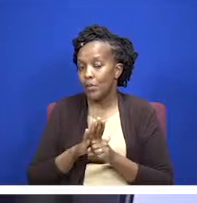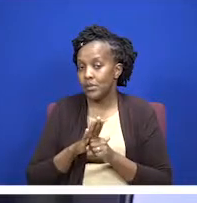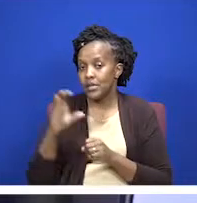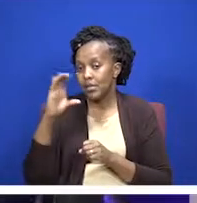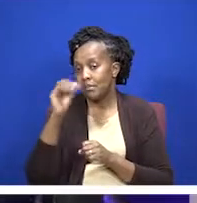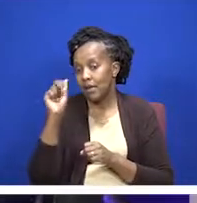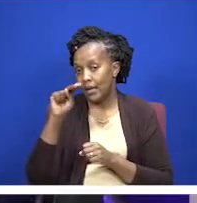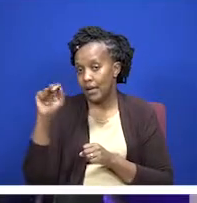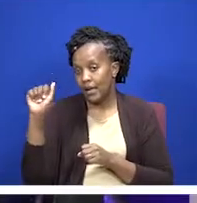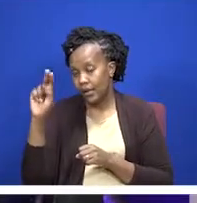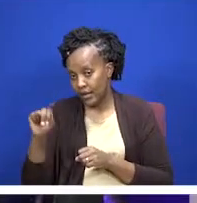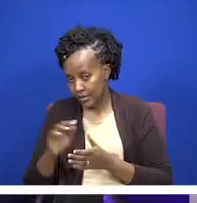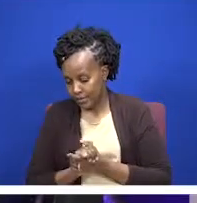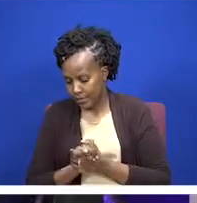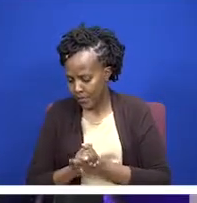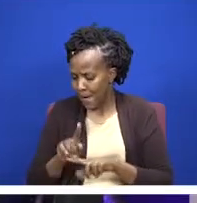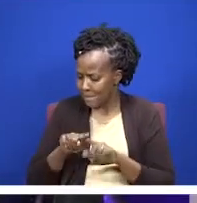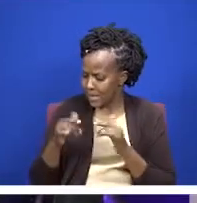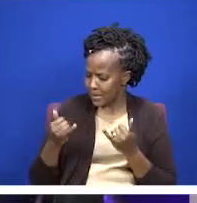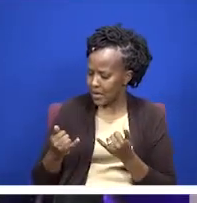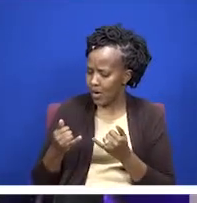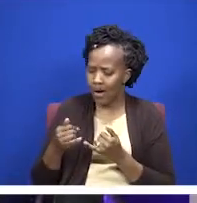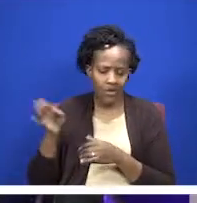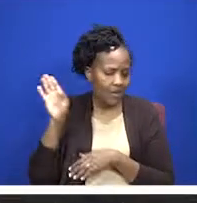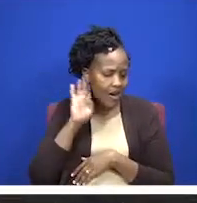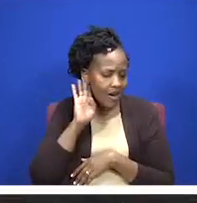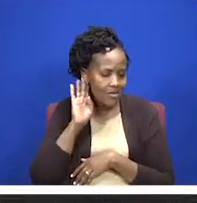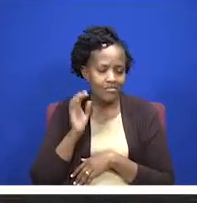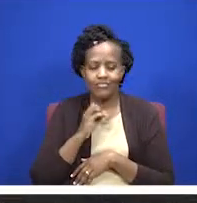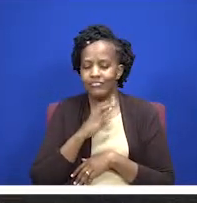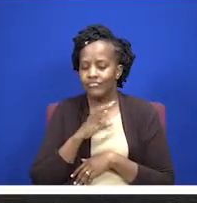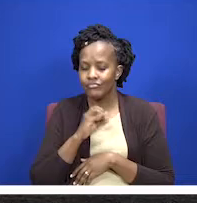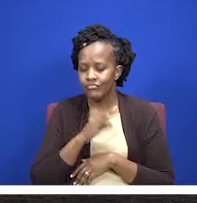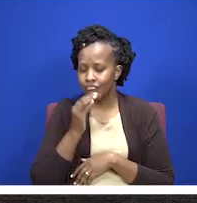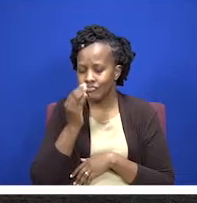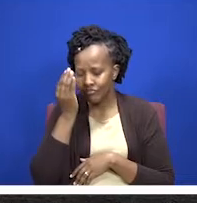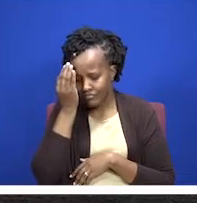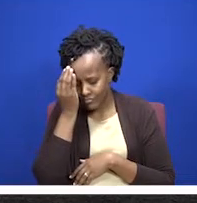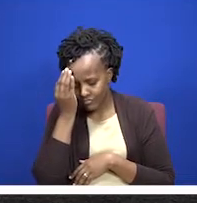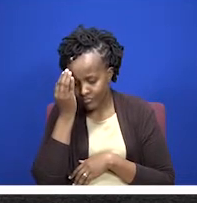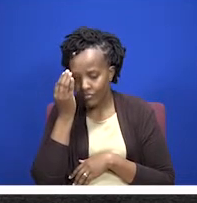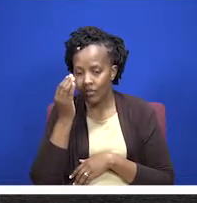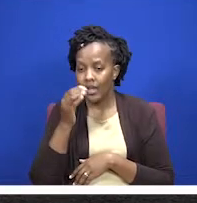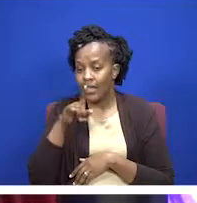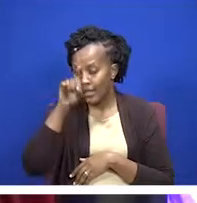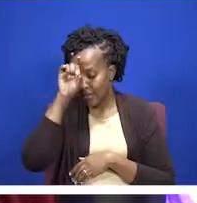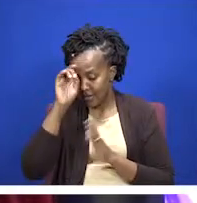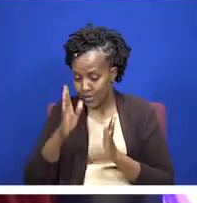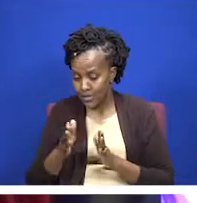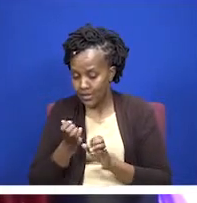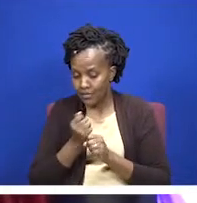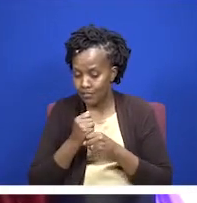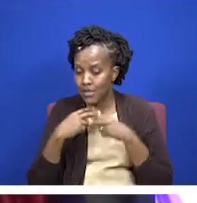aliens. Moreover, I have heard the groaning of the Israelites, whom the Egyptians are enslaving, and I have remembered my